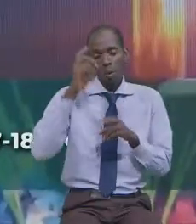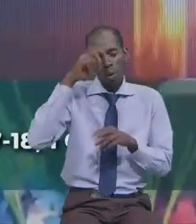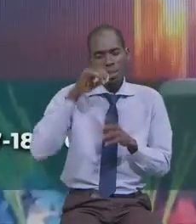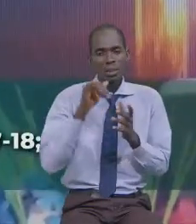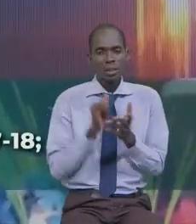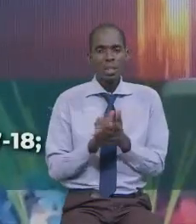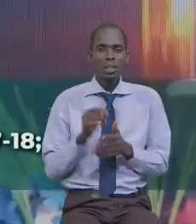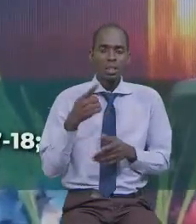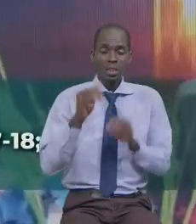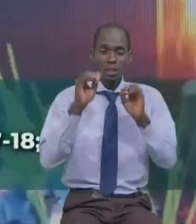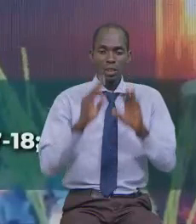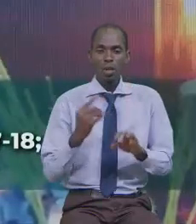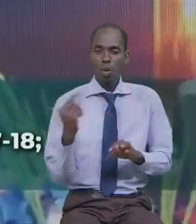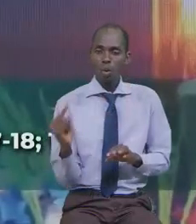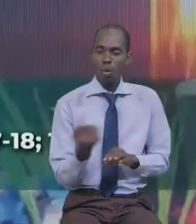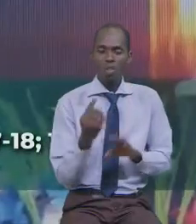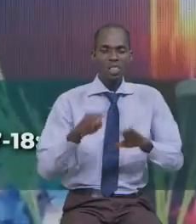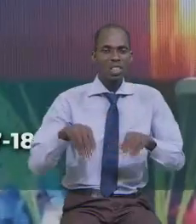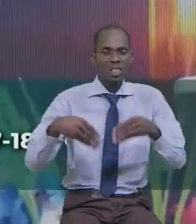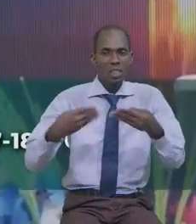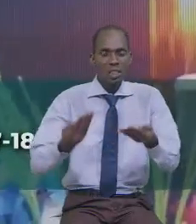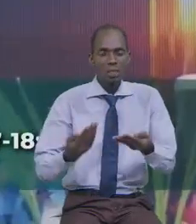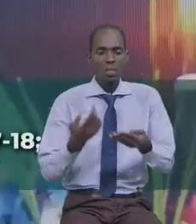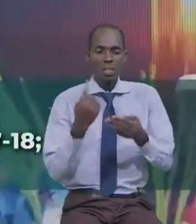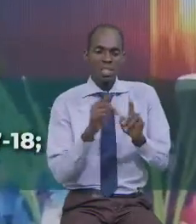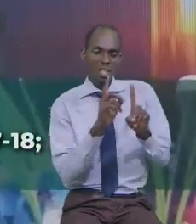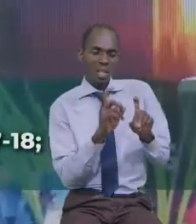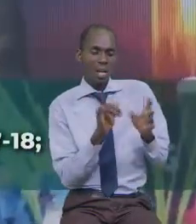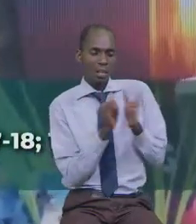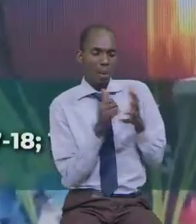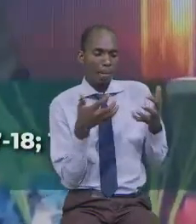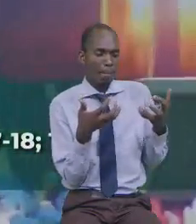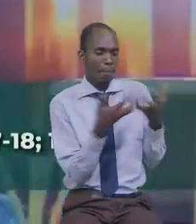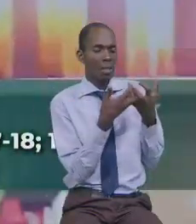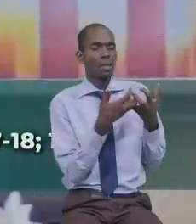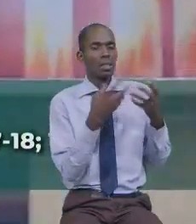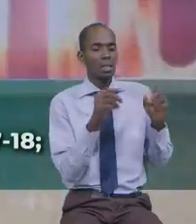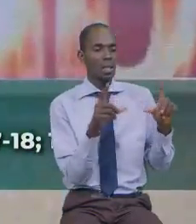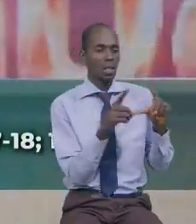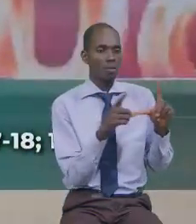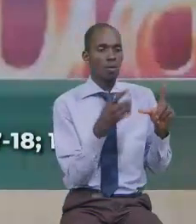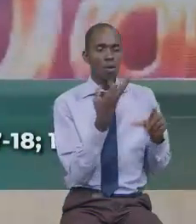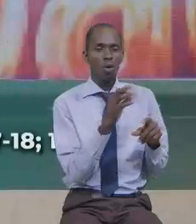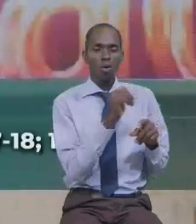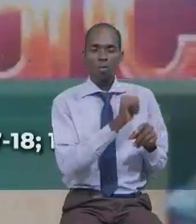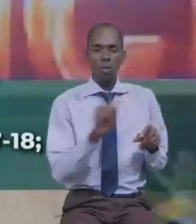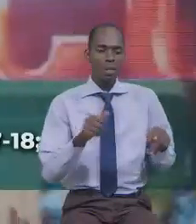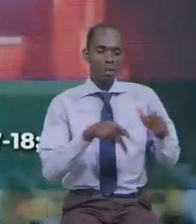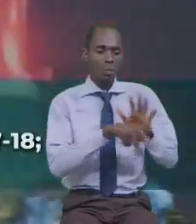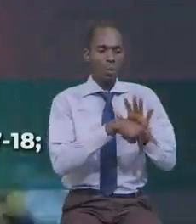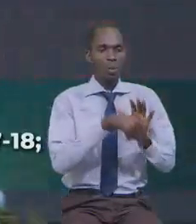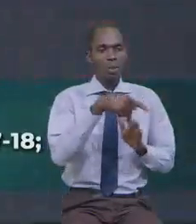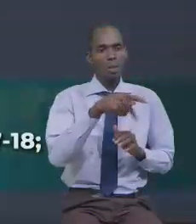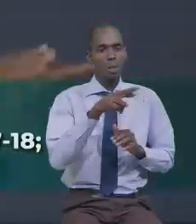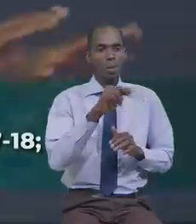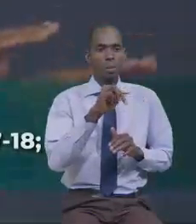the test for primary one child at his level, and the test for secondary school